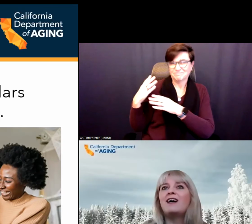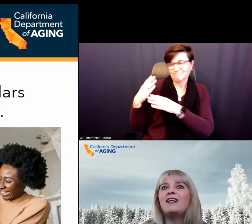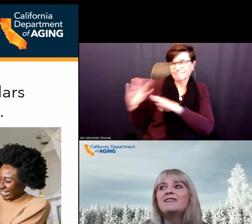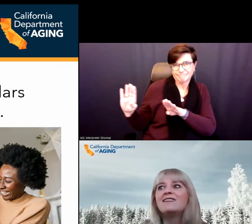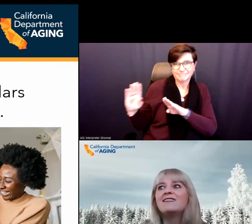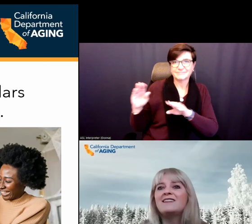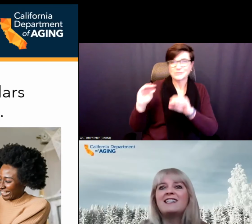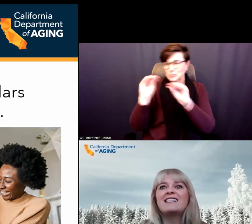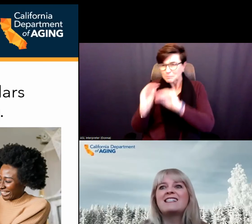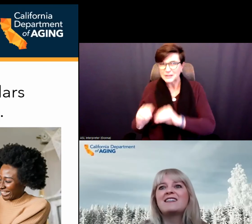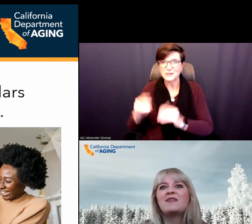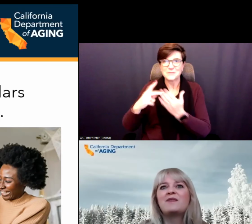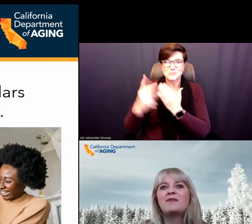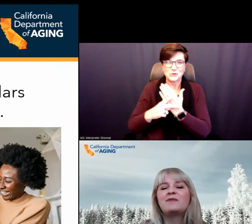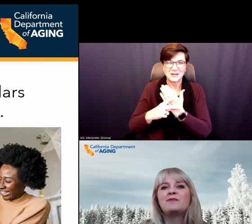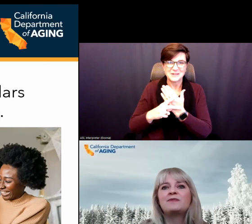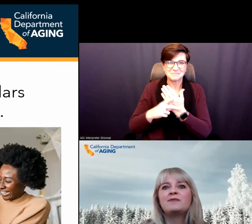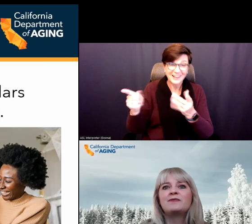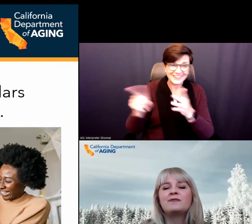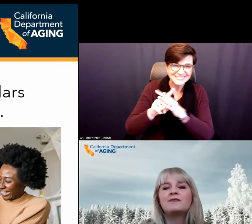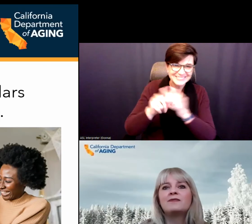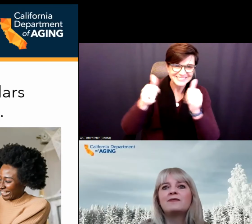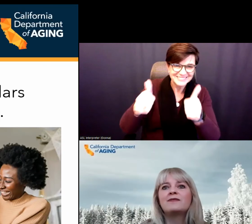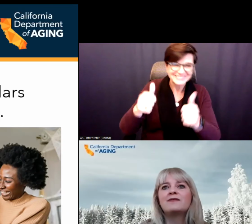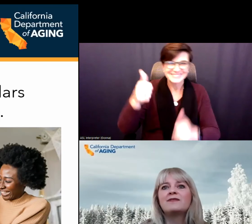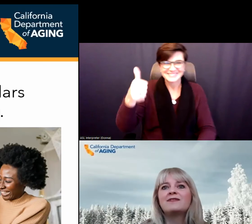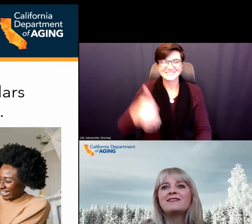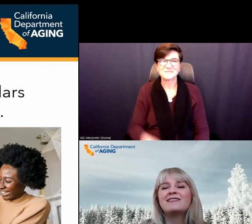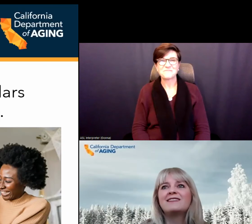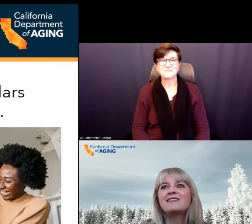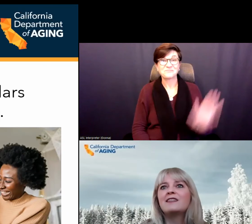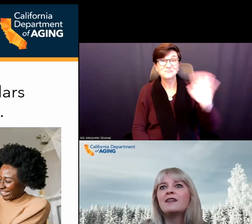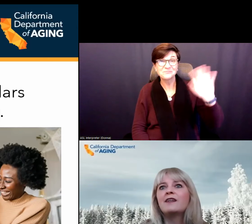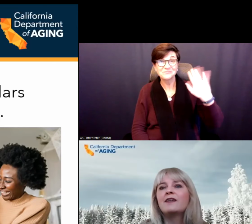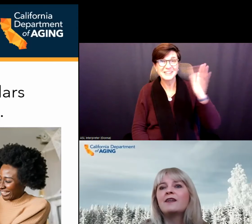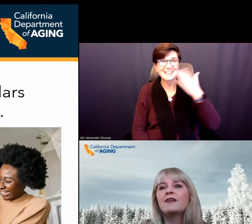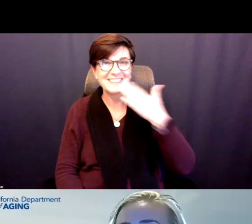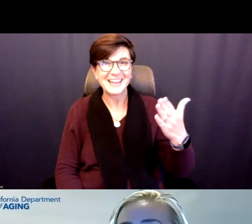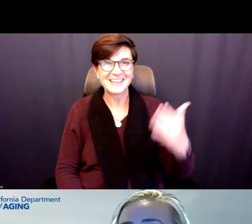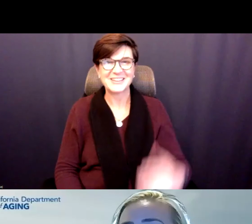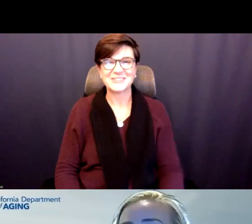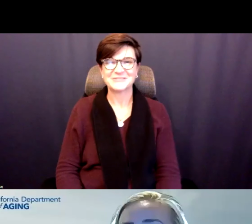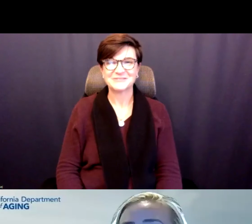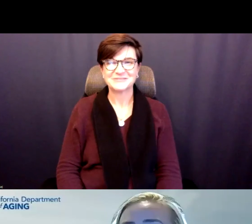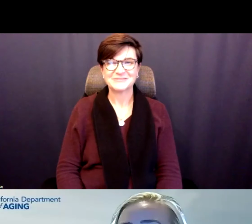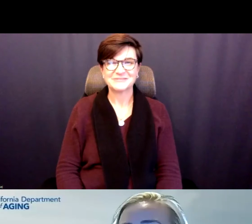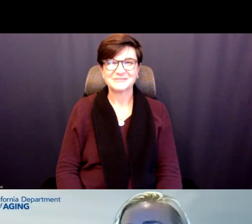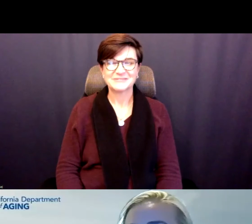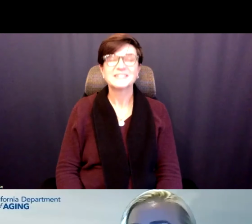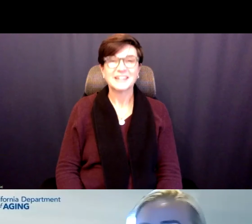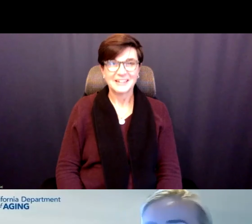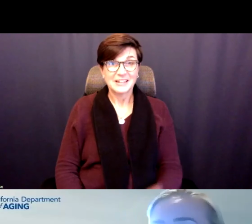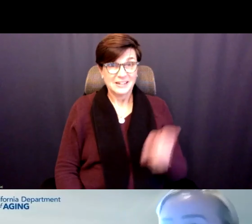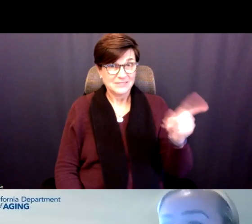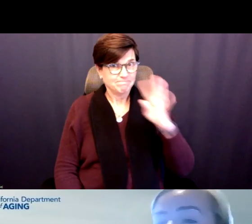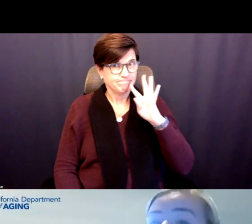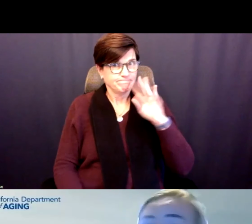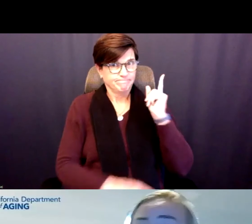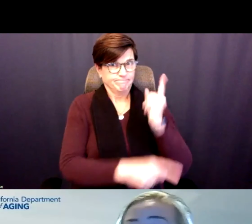on the line? There she is. Yes, I am. Thanks, Amanda. As Amanda shared, the Budget Act